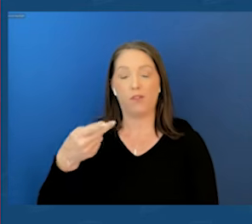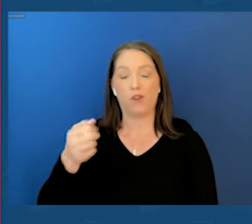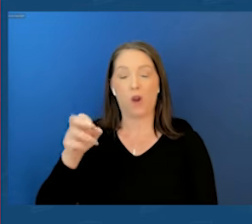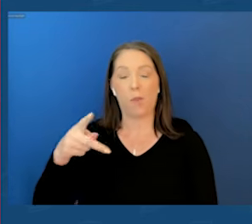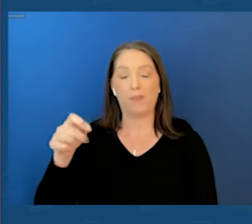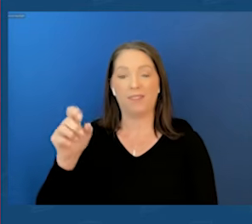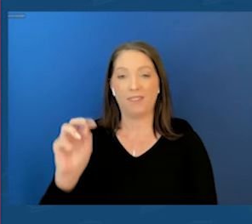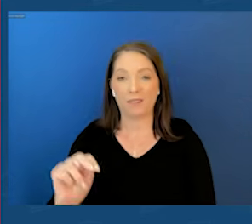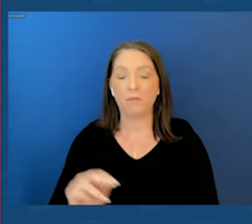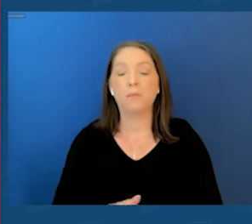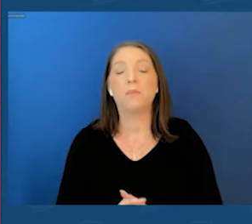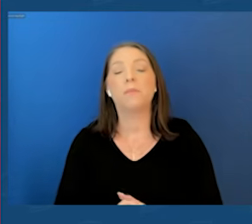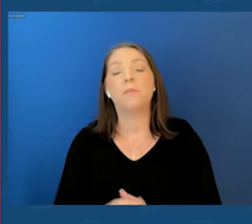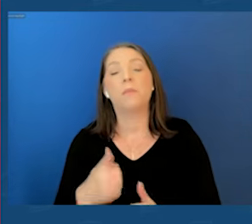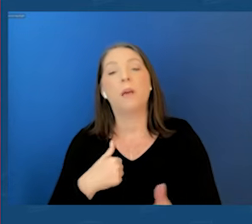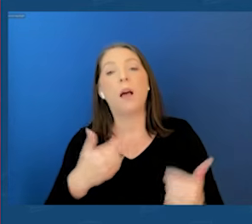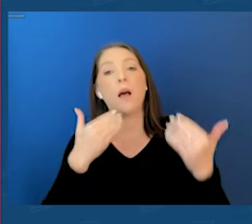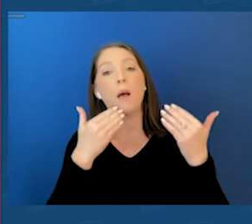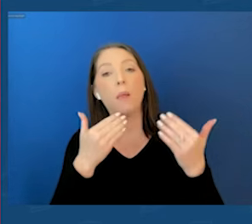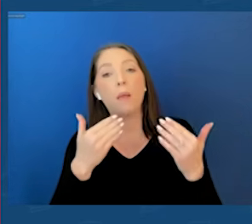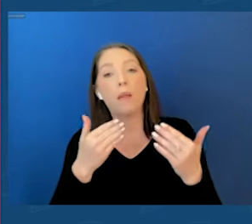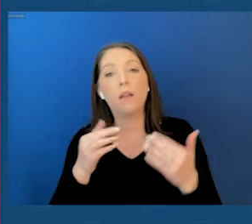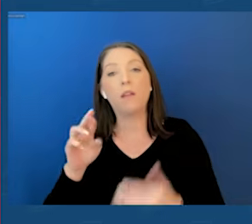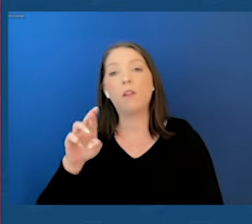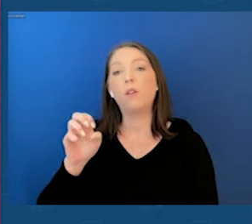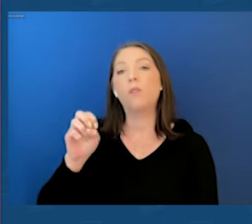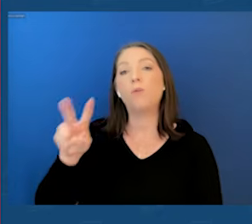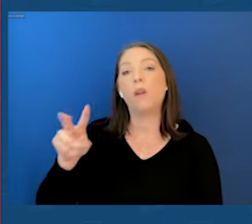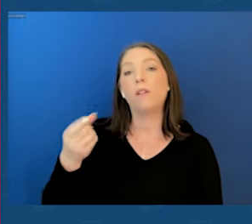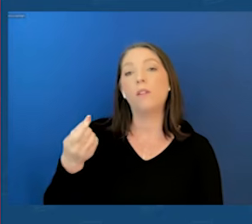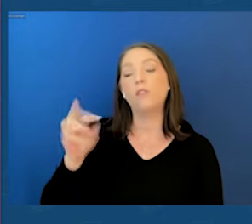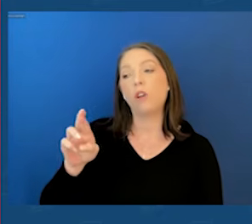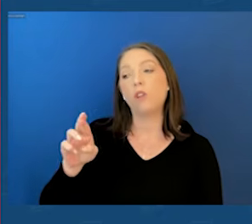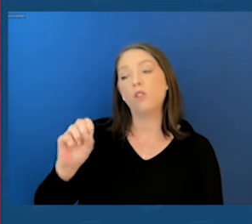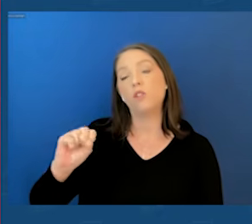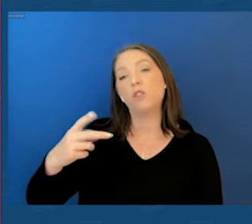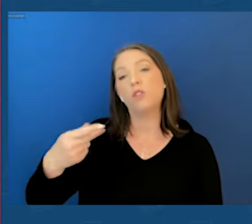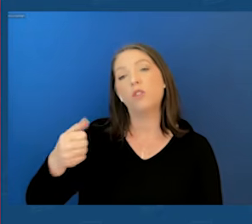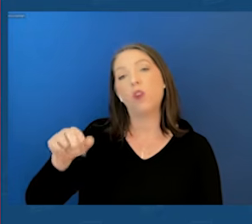grateful. Reverend Dr. Sharpton,